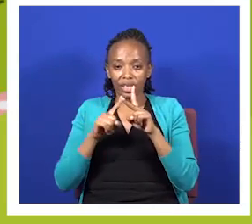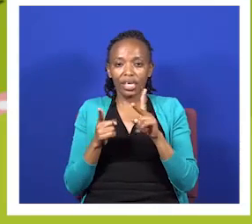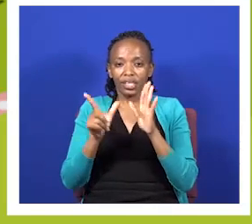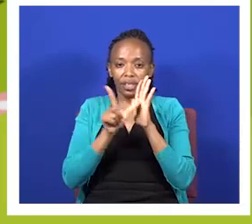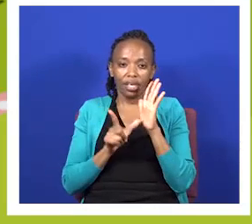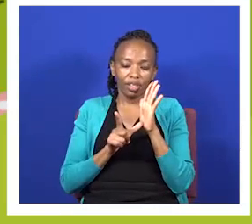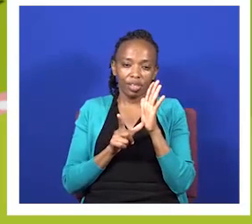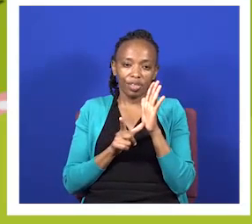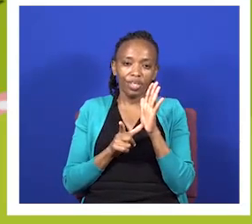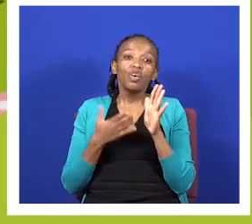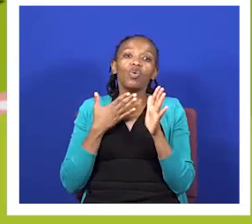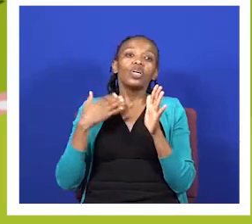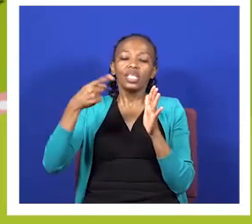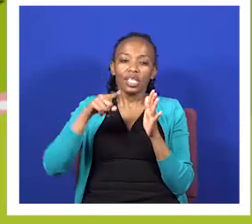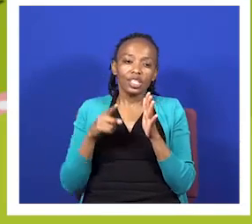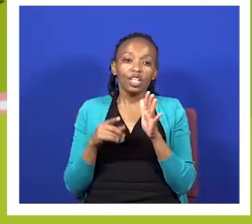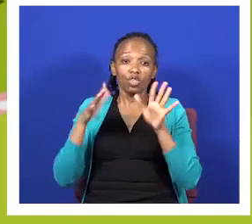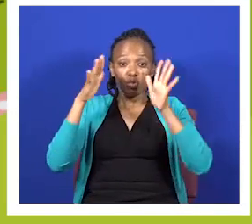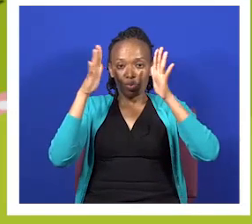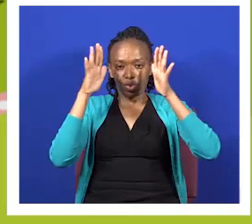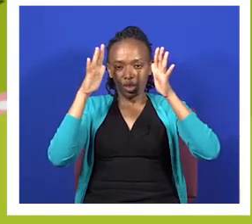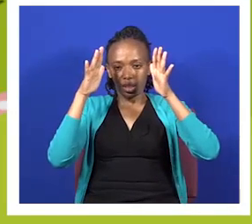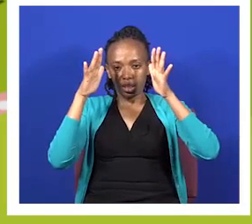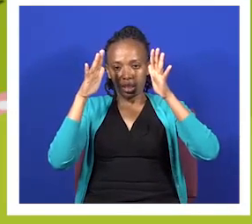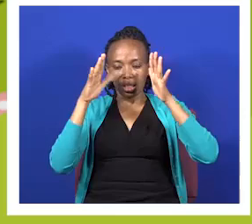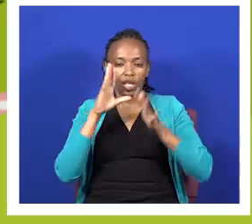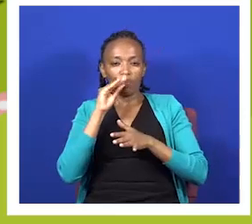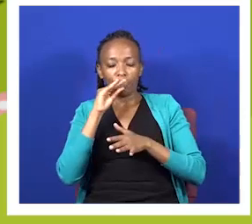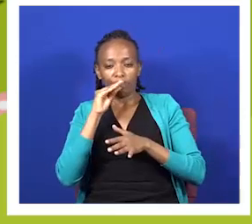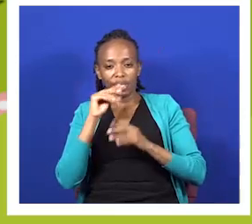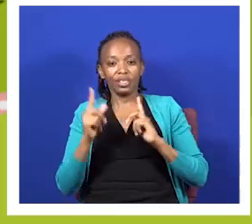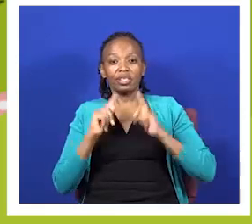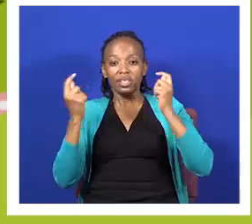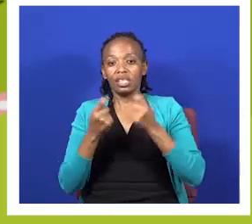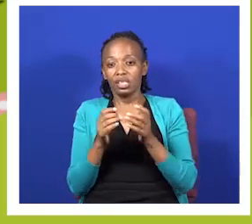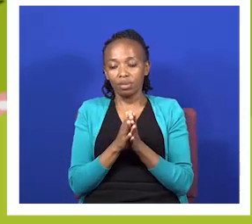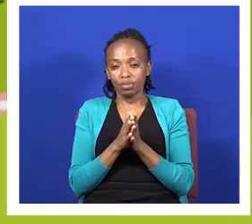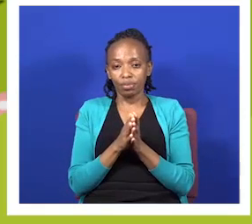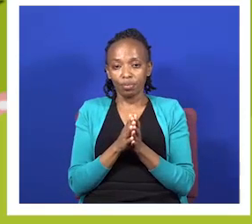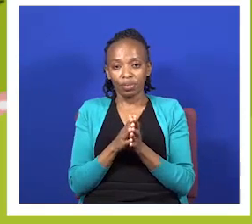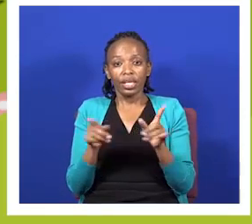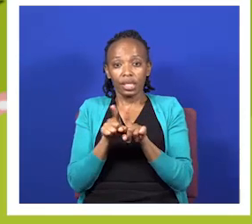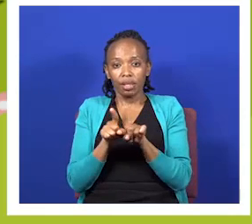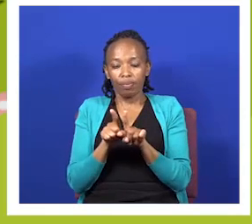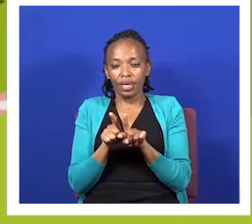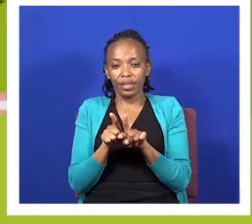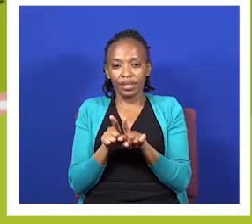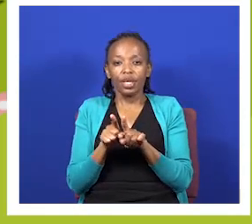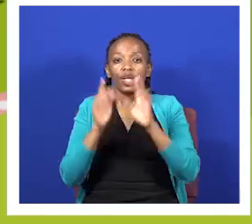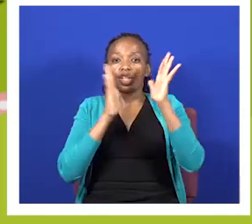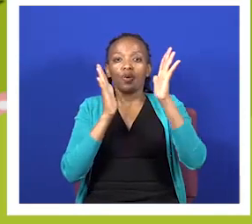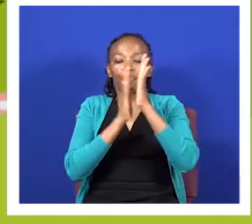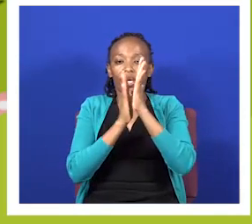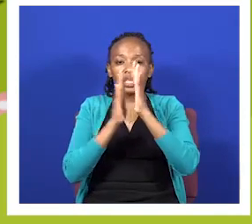we start our lesson, I'd like us to appreciate Charlie and his friends, as well